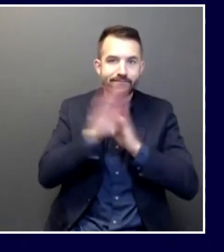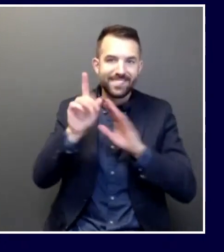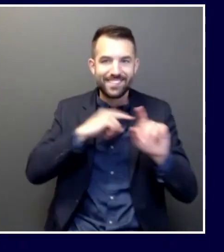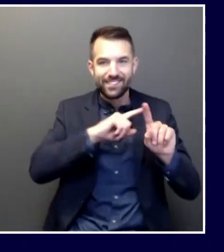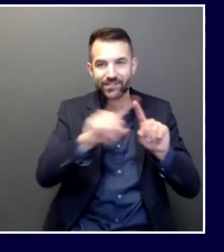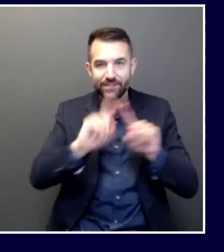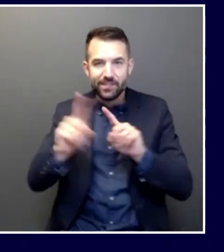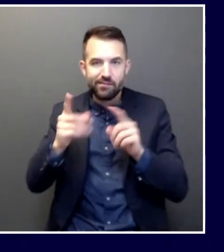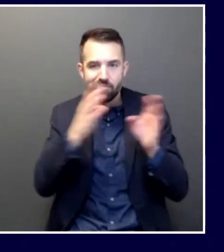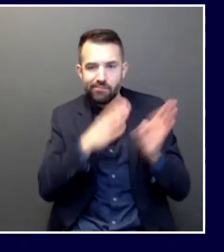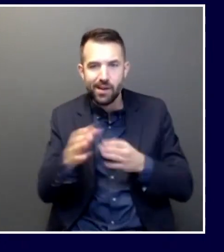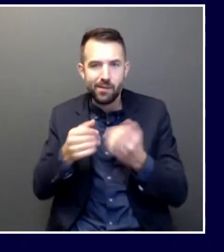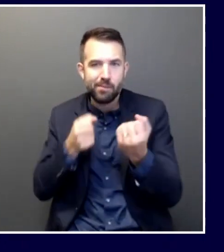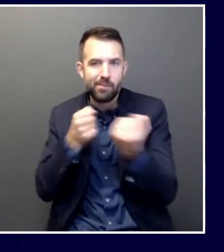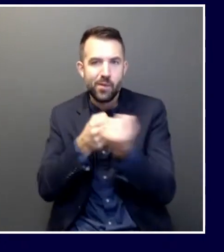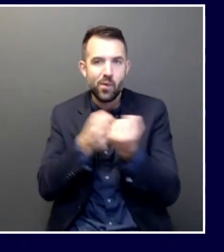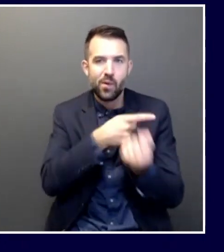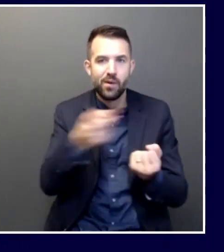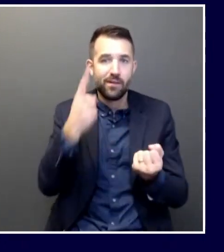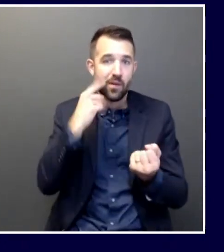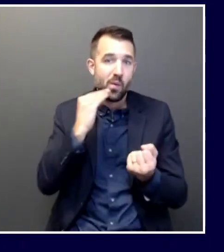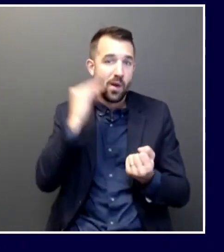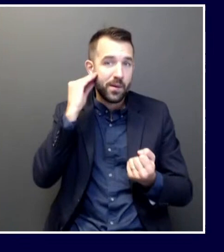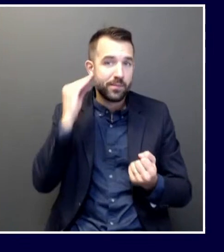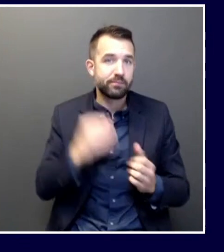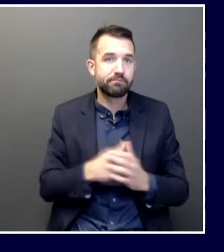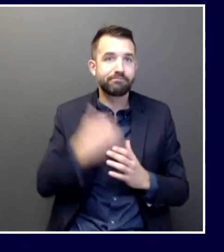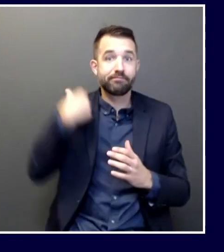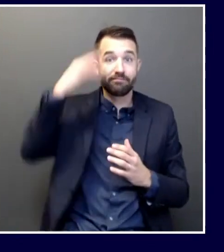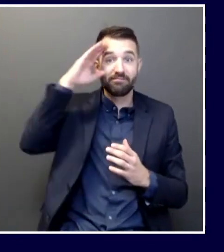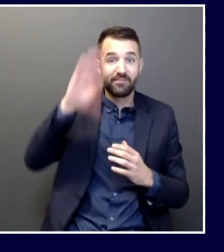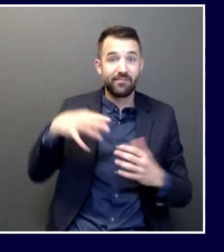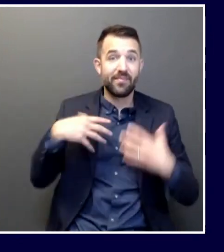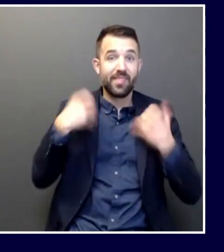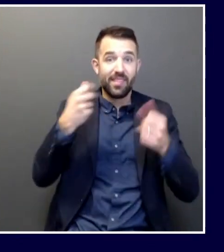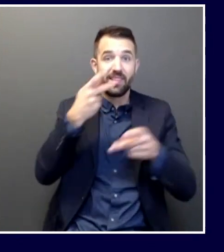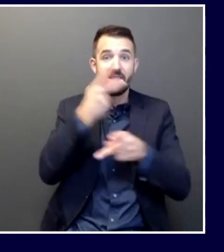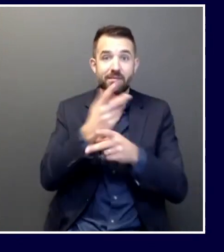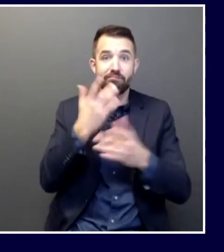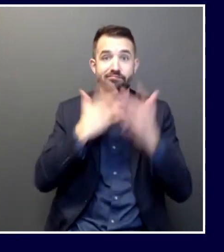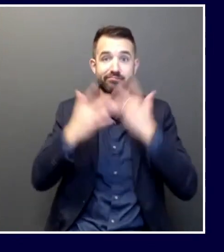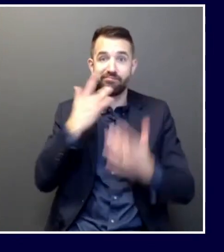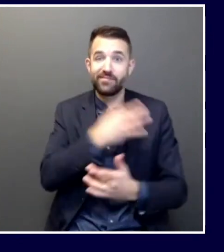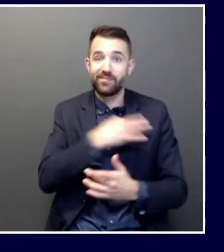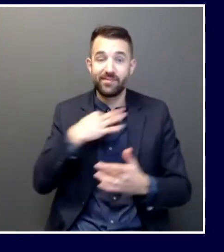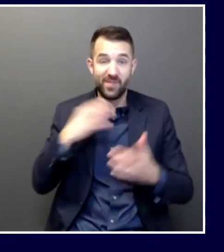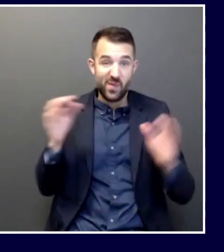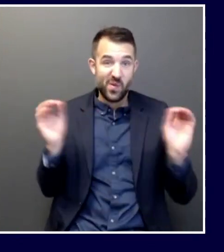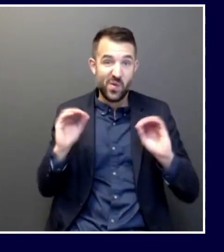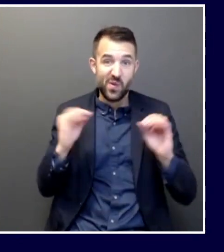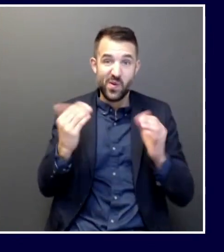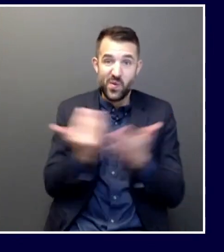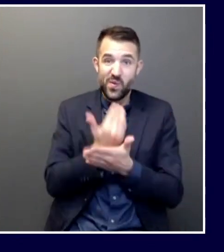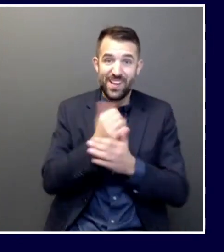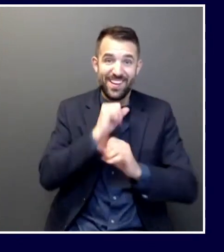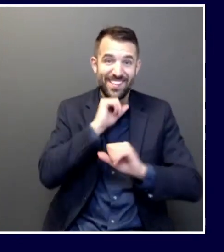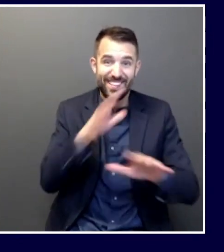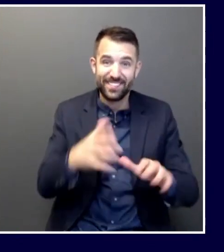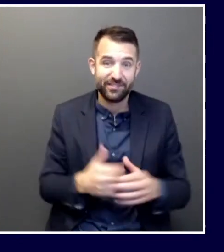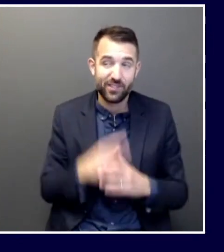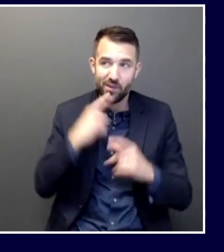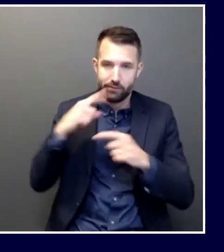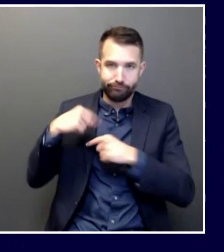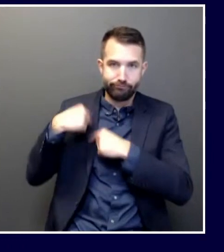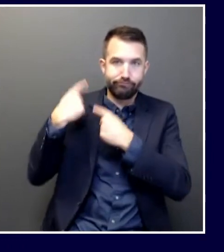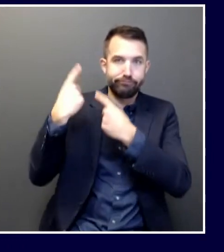as everybody knows, number one, the healthcare workforce shortage is not new in Maine. Both our demographics with an aging population, which means more